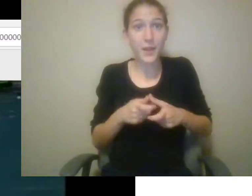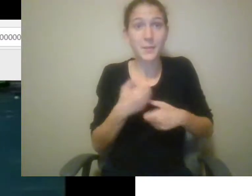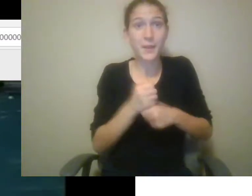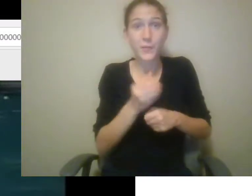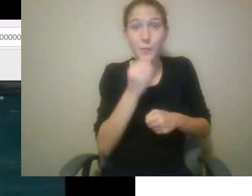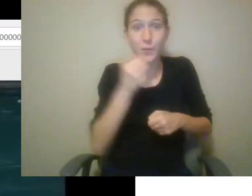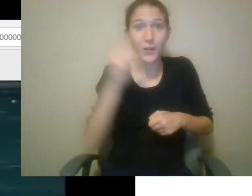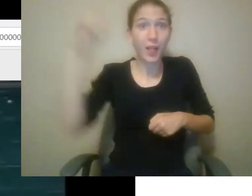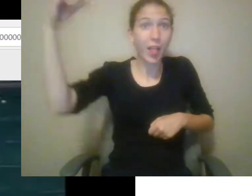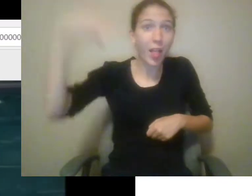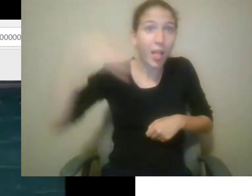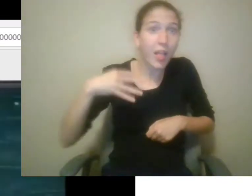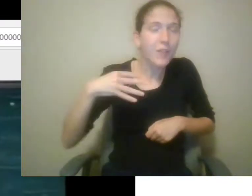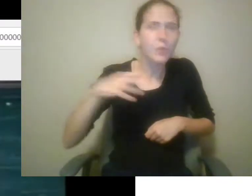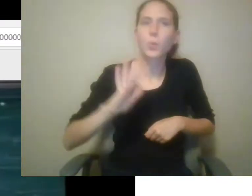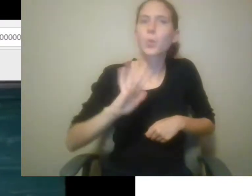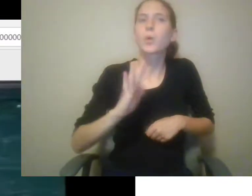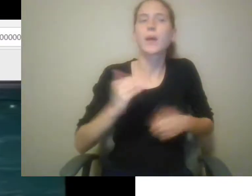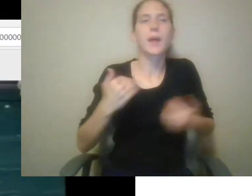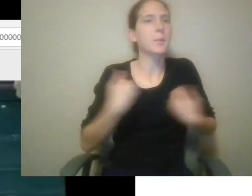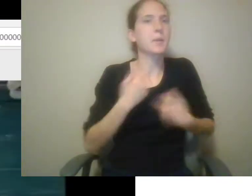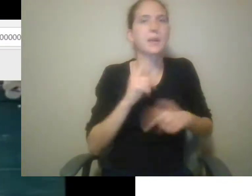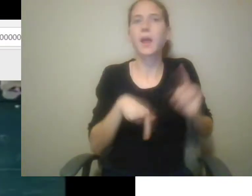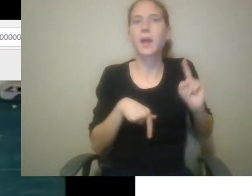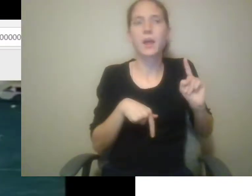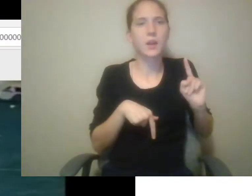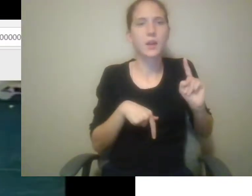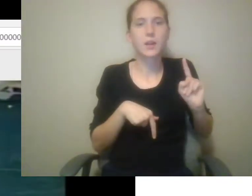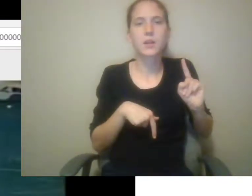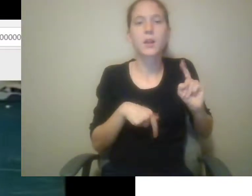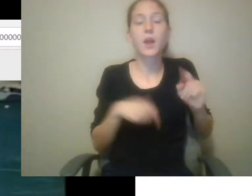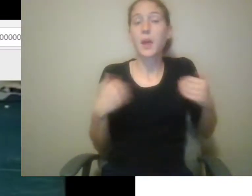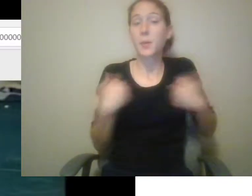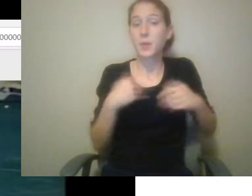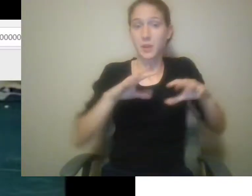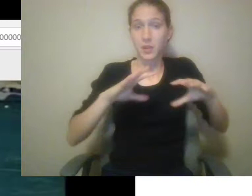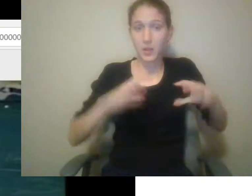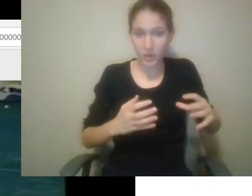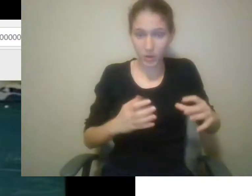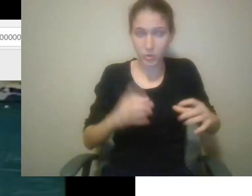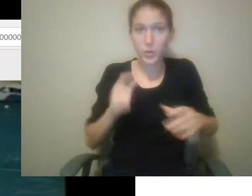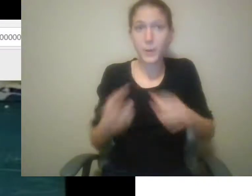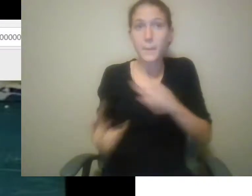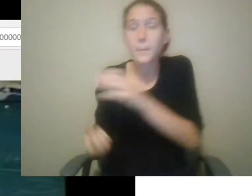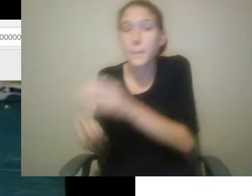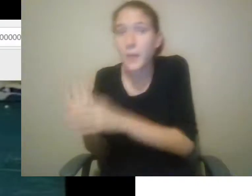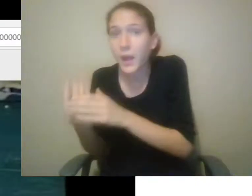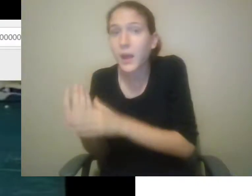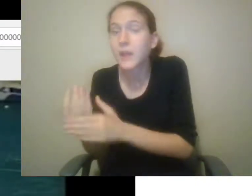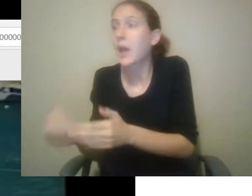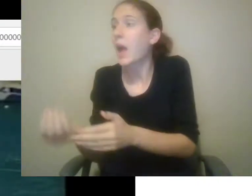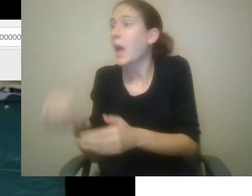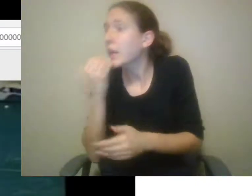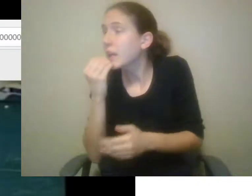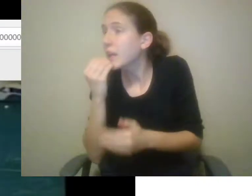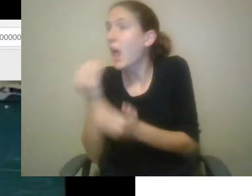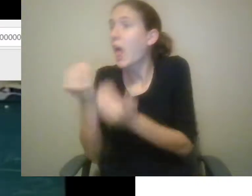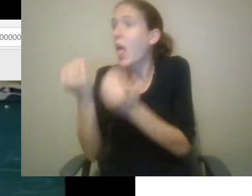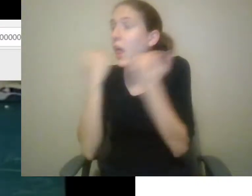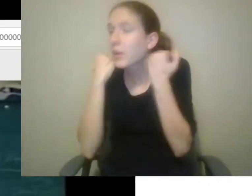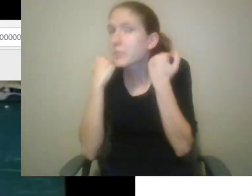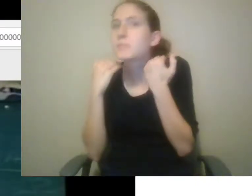All right, animals aren't designed to do that. Animals are designed to use the food that's already being made by the